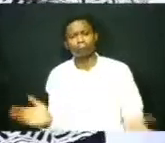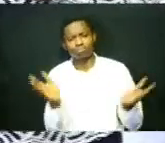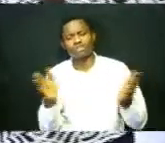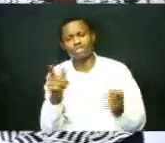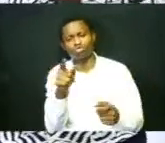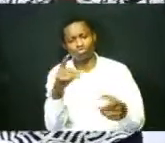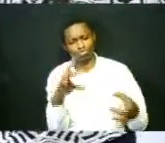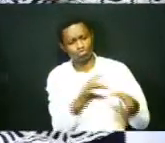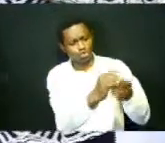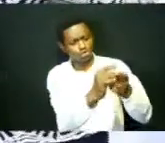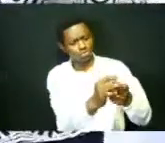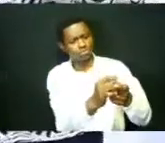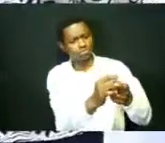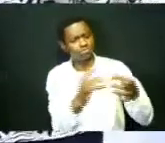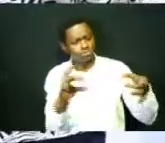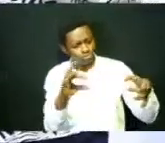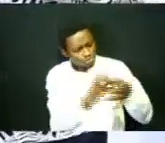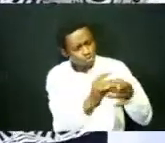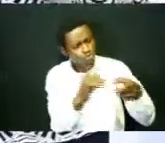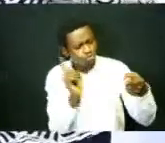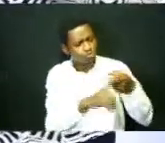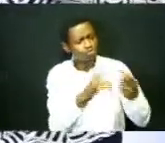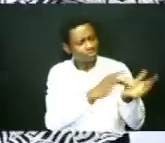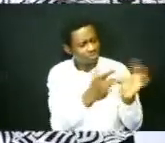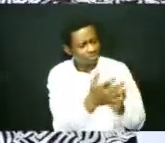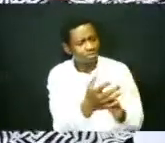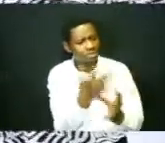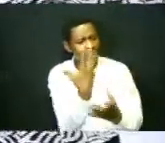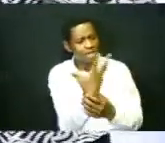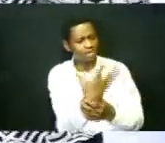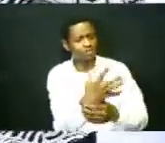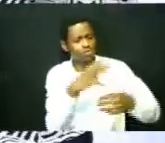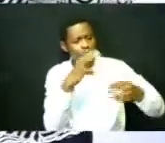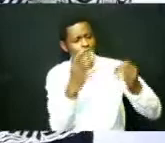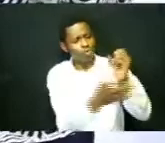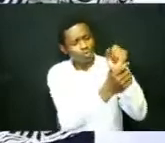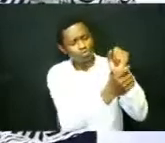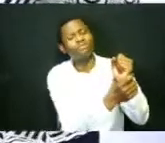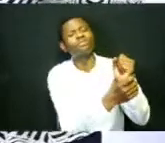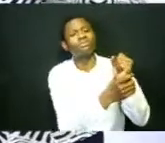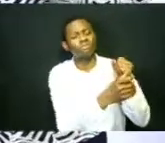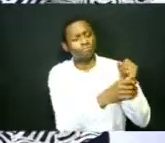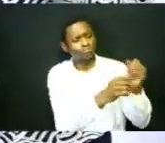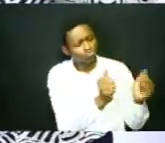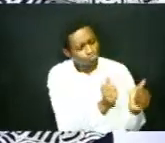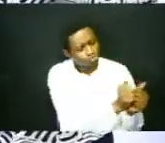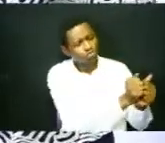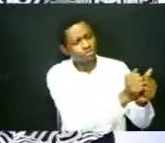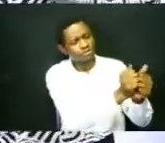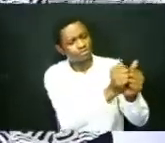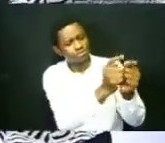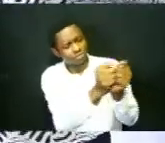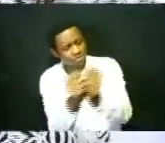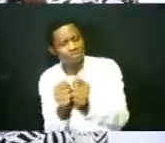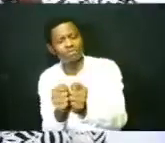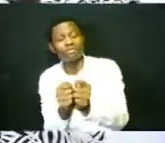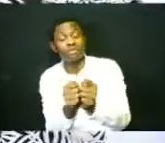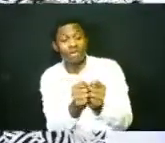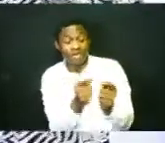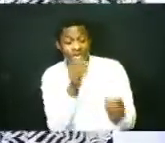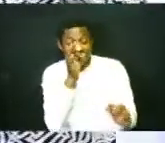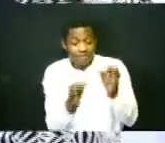hands and walk with him. And once you hold his hand and he's with you, favor will take you to your destiny.